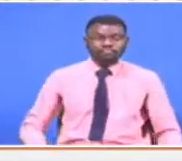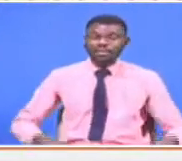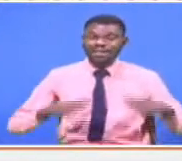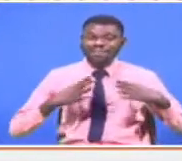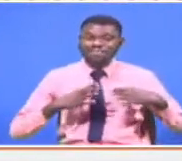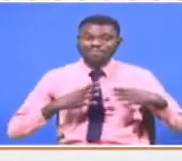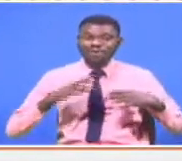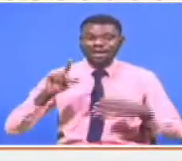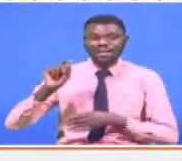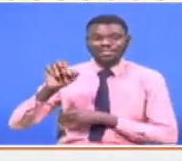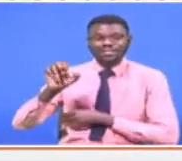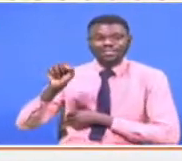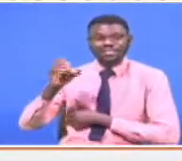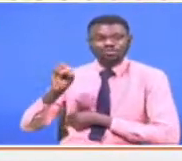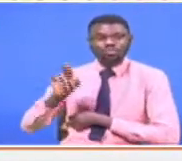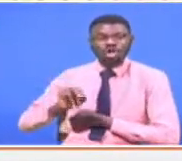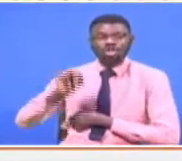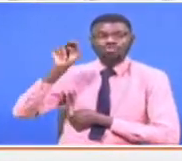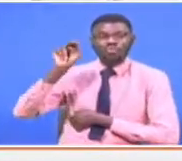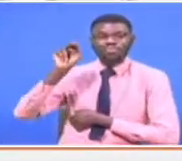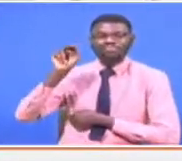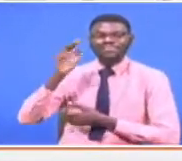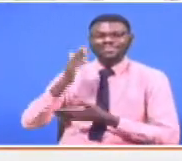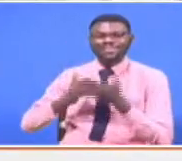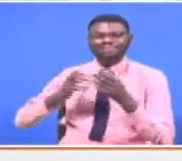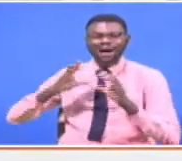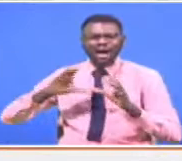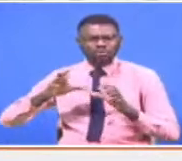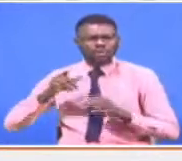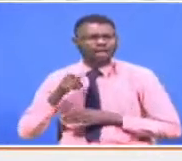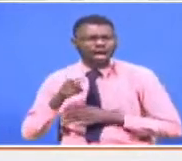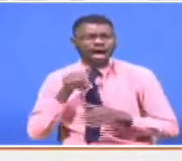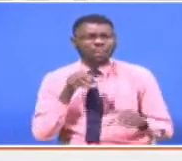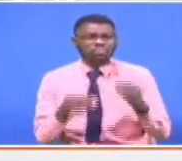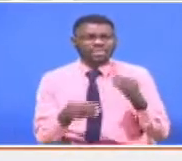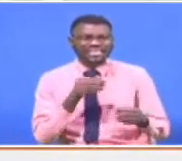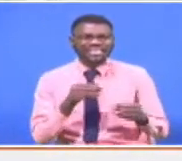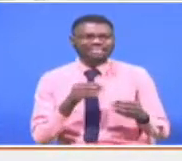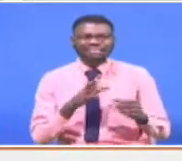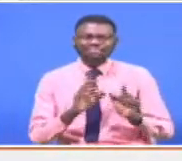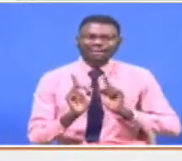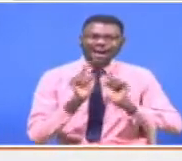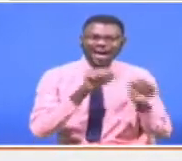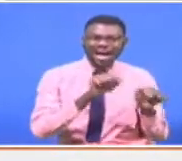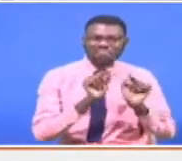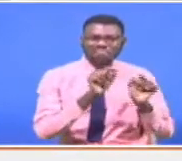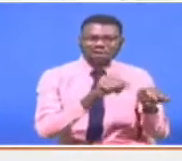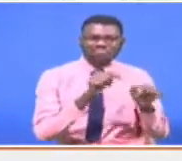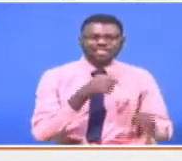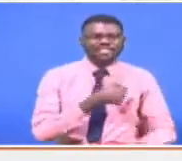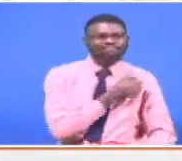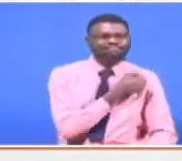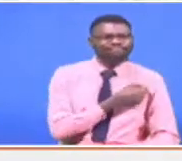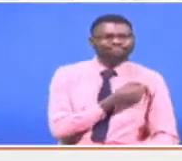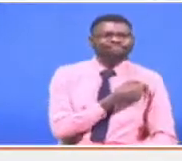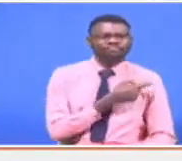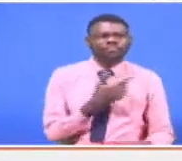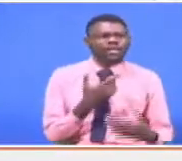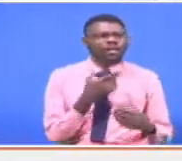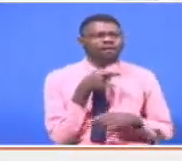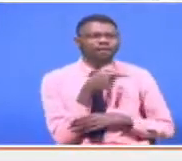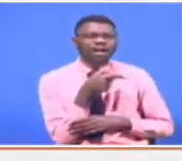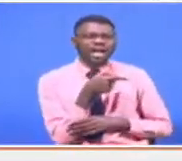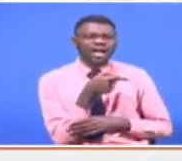Residents of Teso North Sub-County in Busia County wholly depend on this health facility, domiciled here at